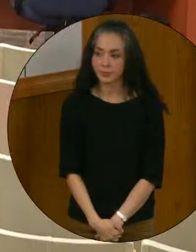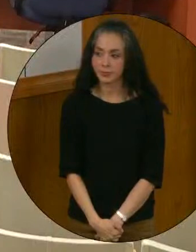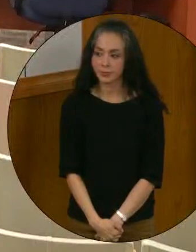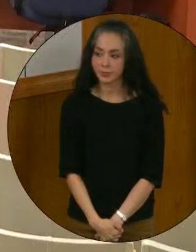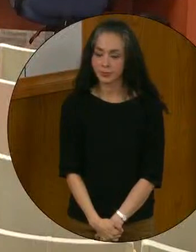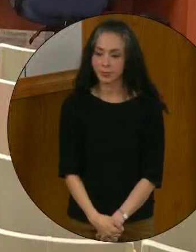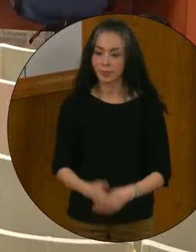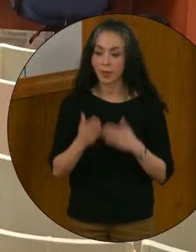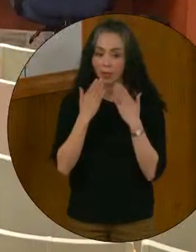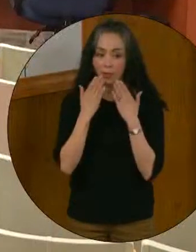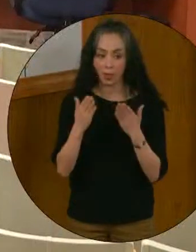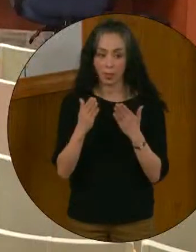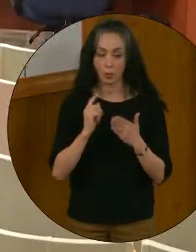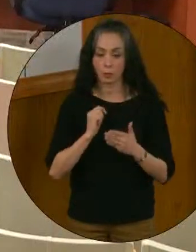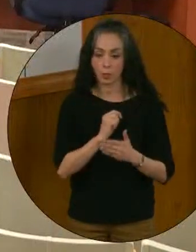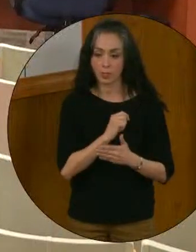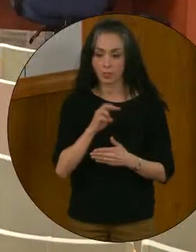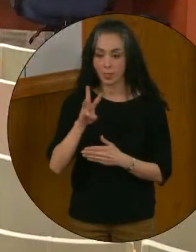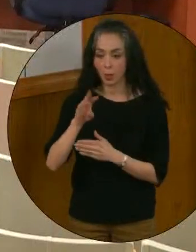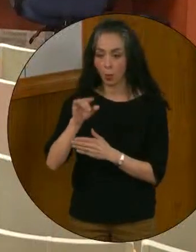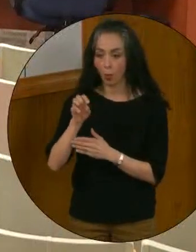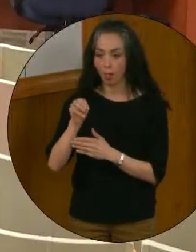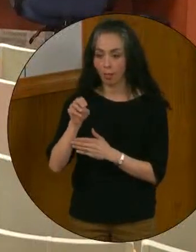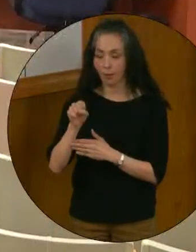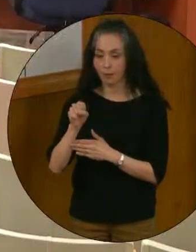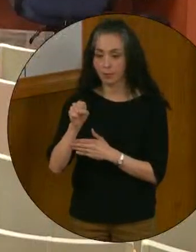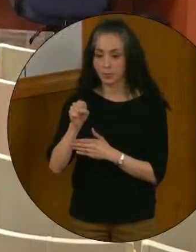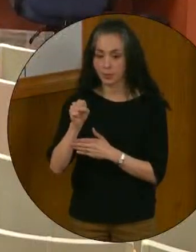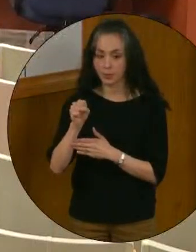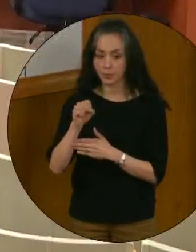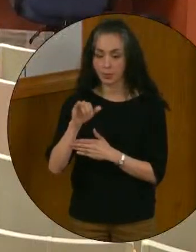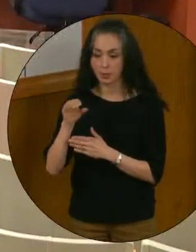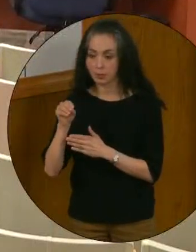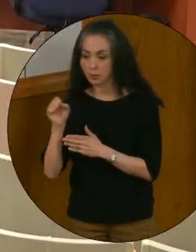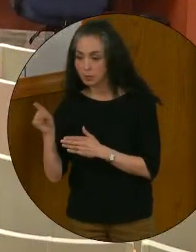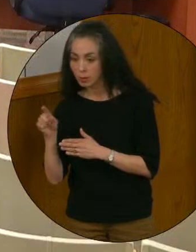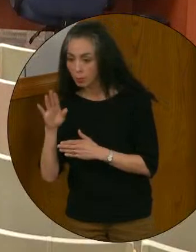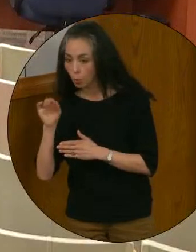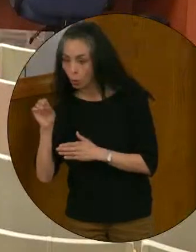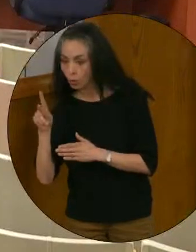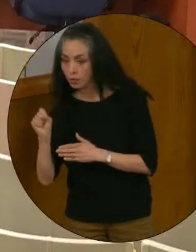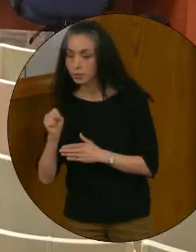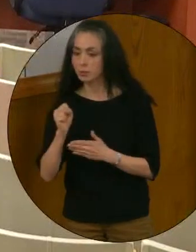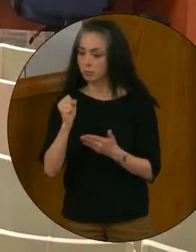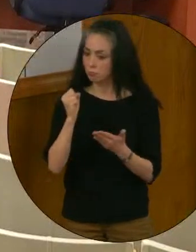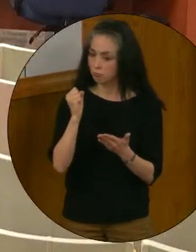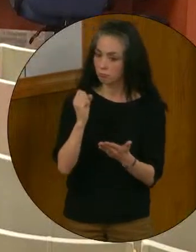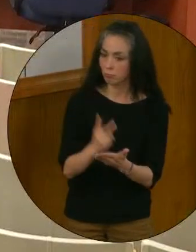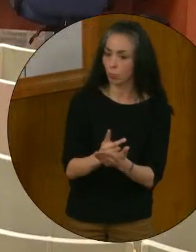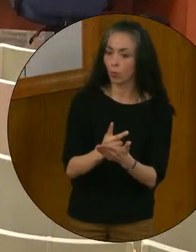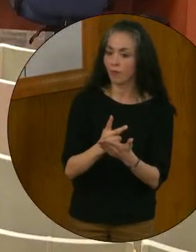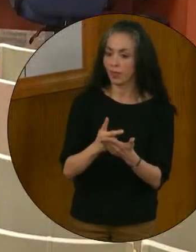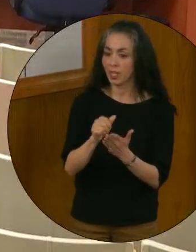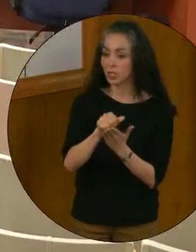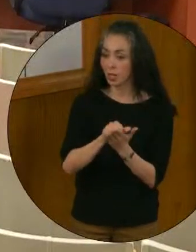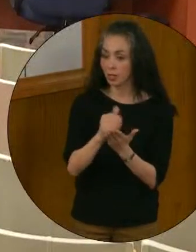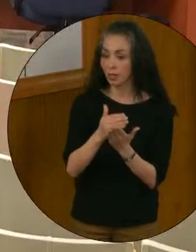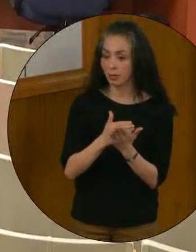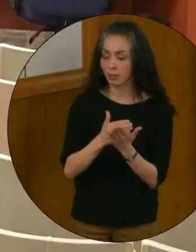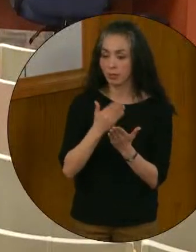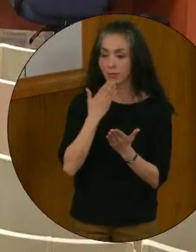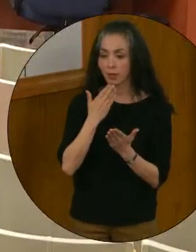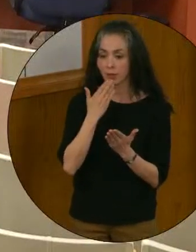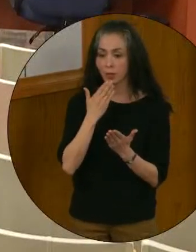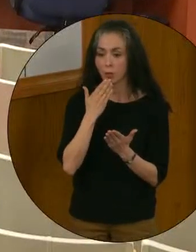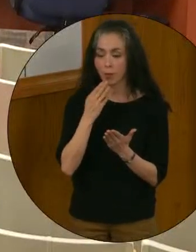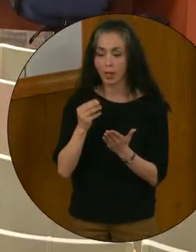Thank you, Trustee Williams. Trustee Brooks will make the motion to approve the agenda. Thank you, Madam